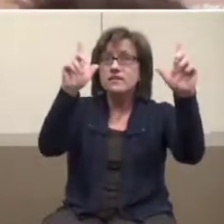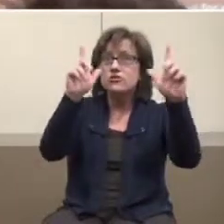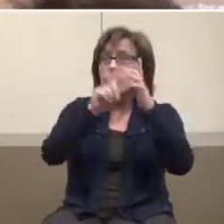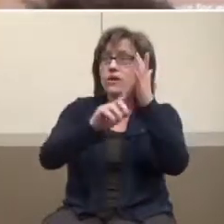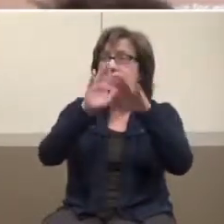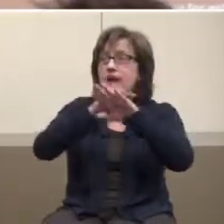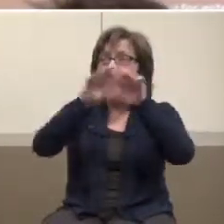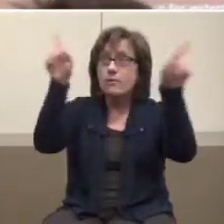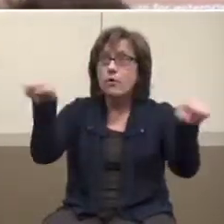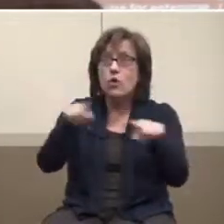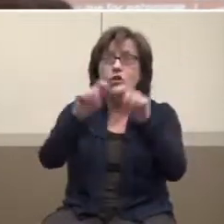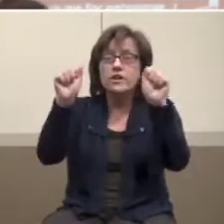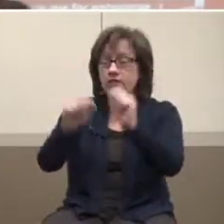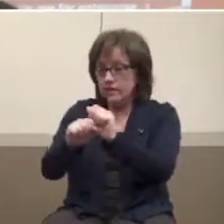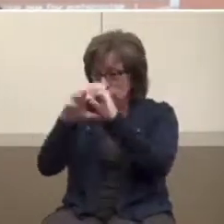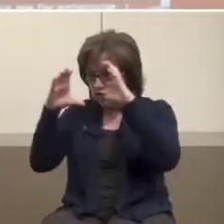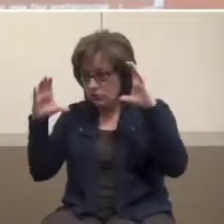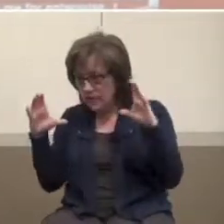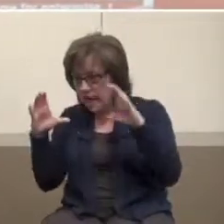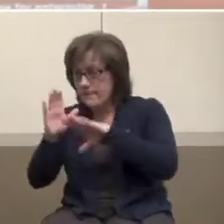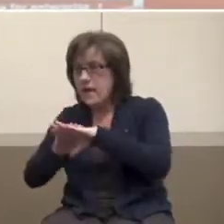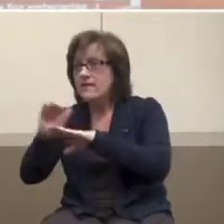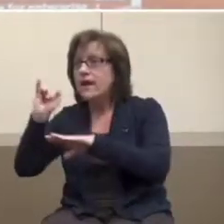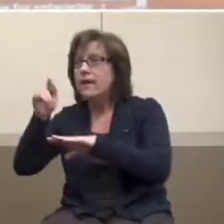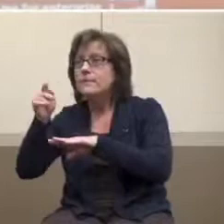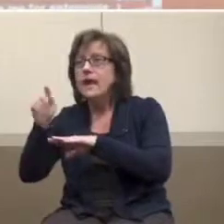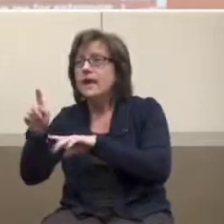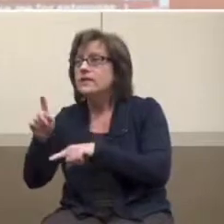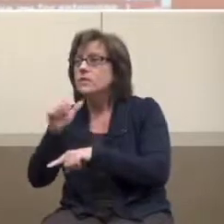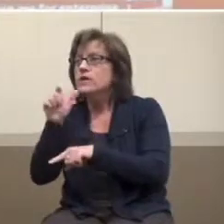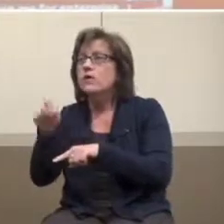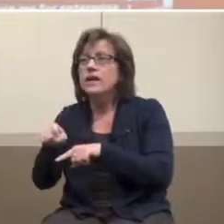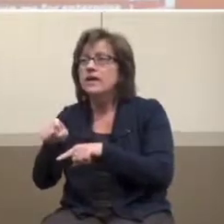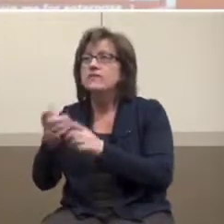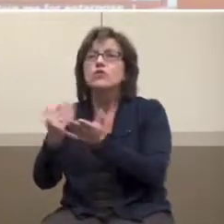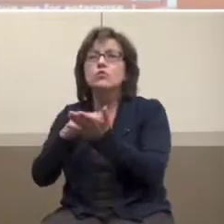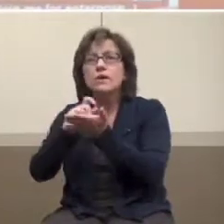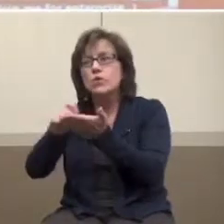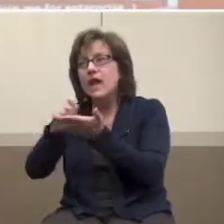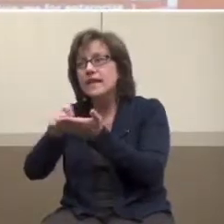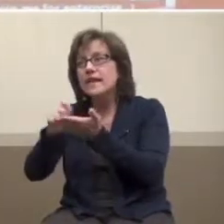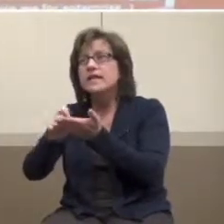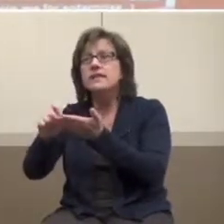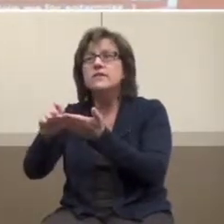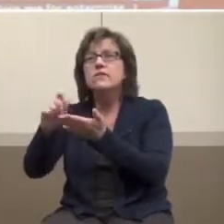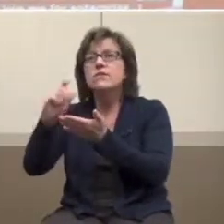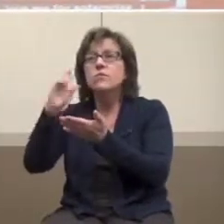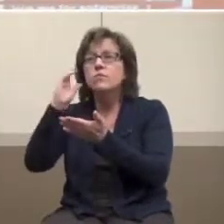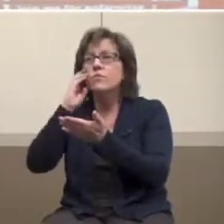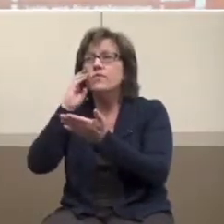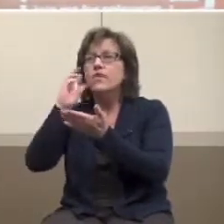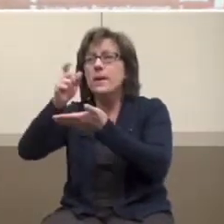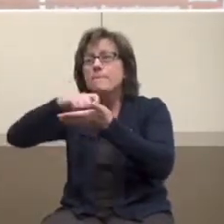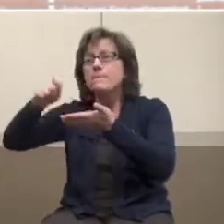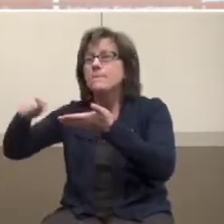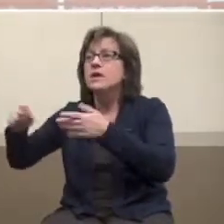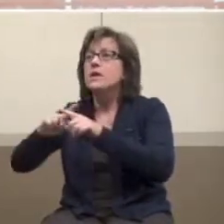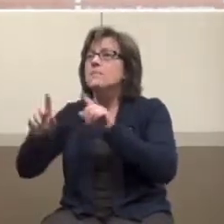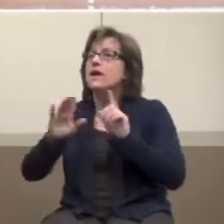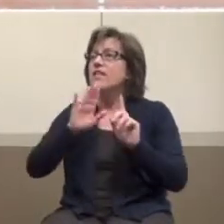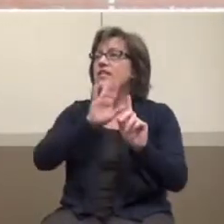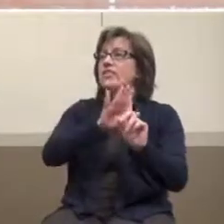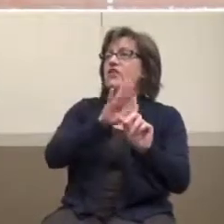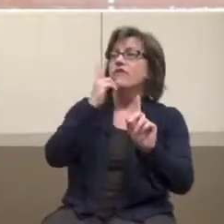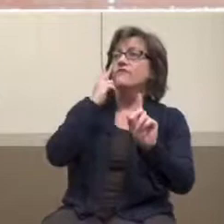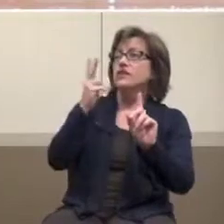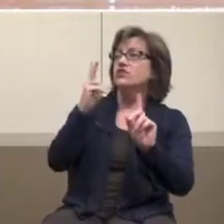on the iPad, so then we don't have to rewrite it down. But the Vision Itinerant just showed me this,